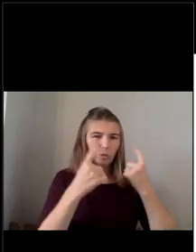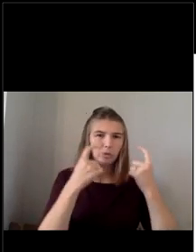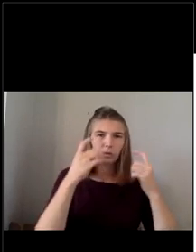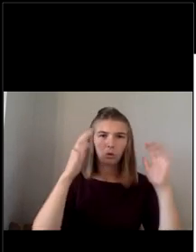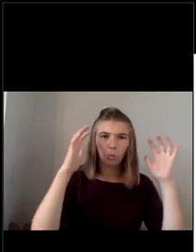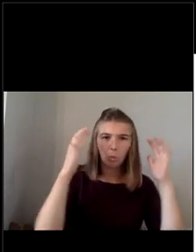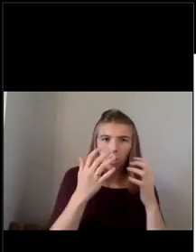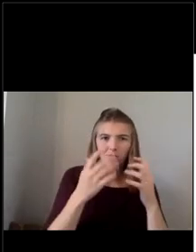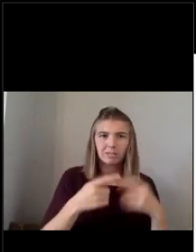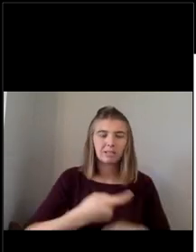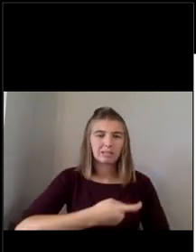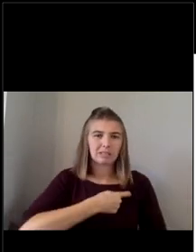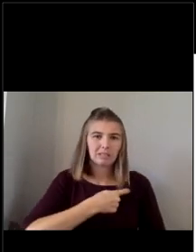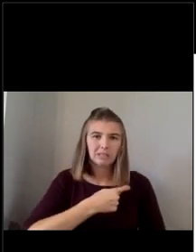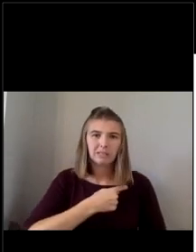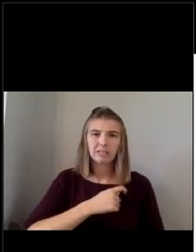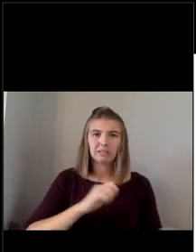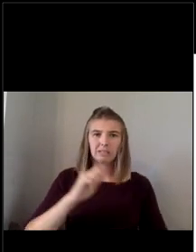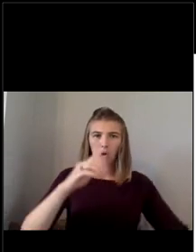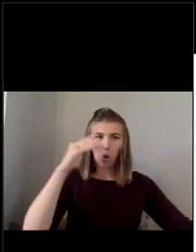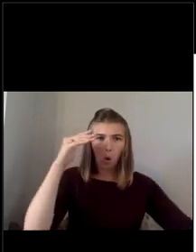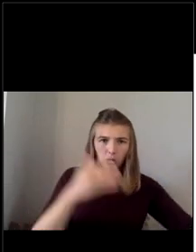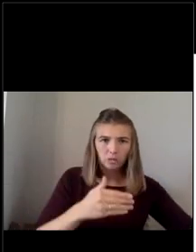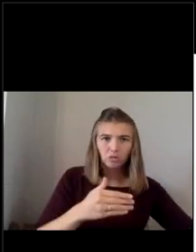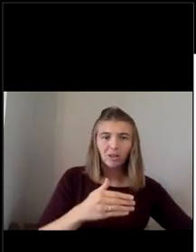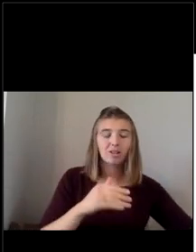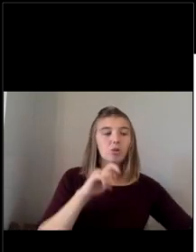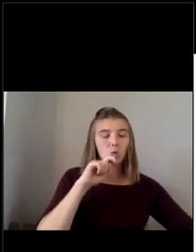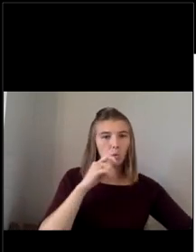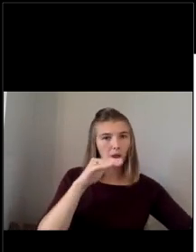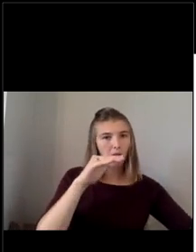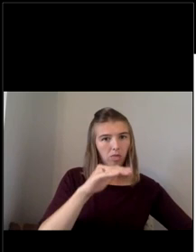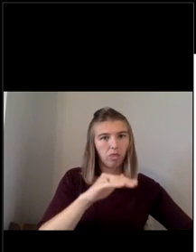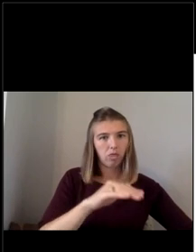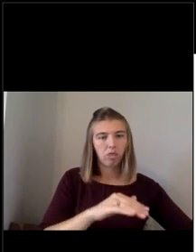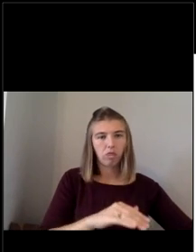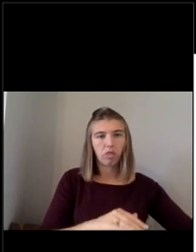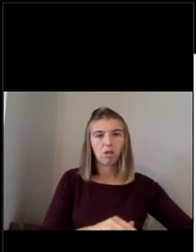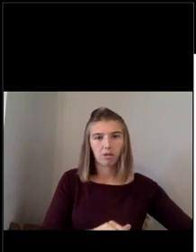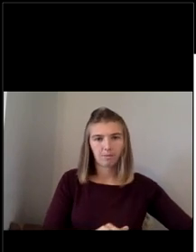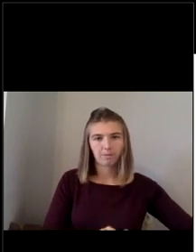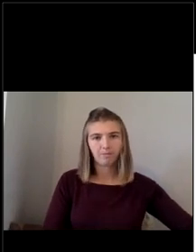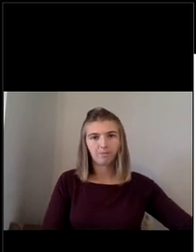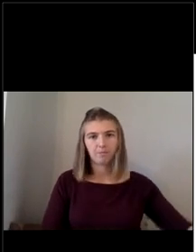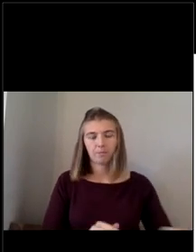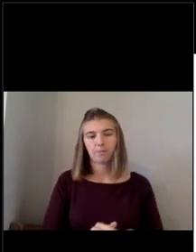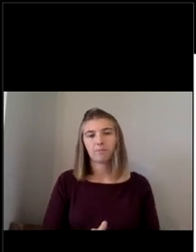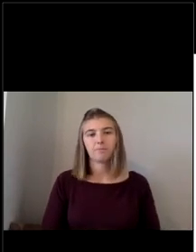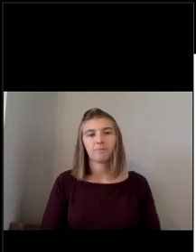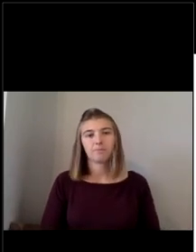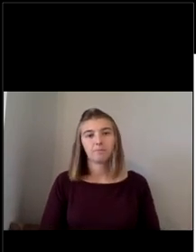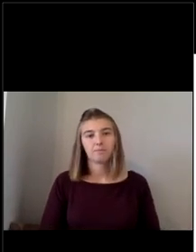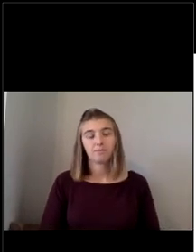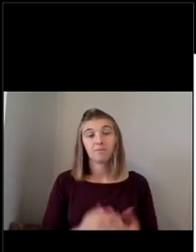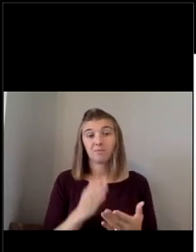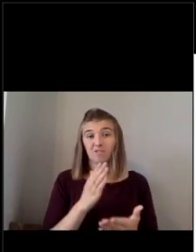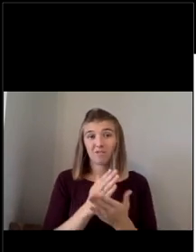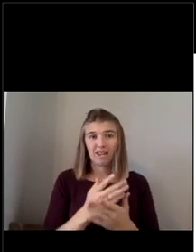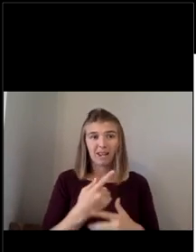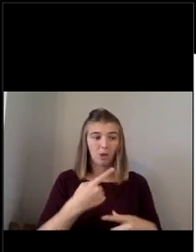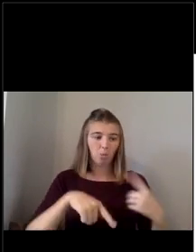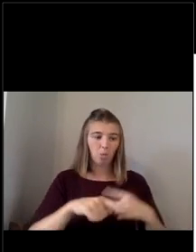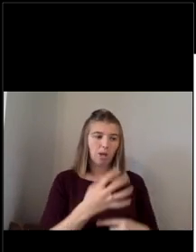waning concentration and motivation as that confinement progresses. And then many of us then misread those feelings,